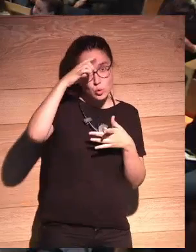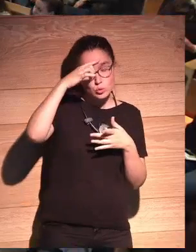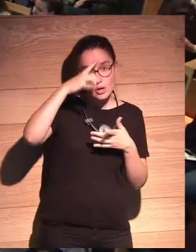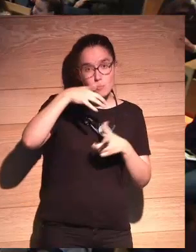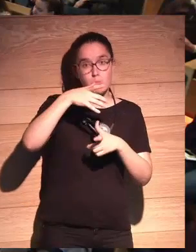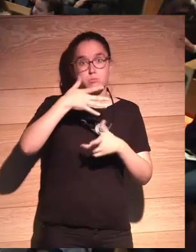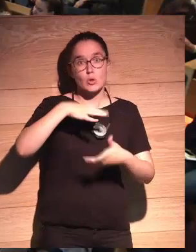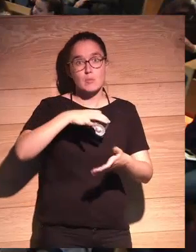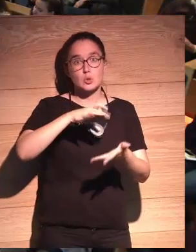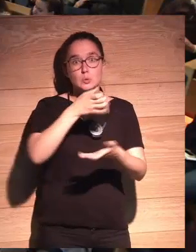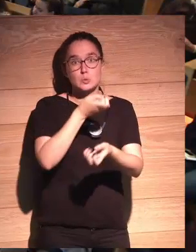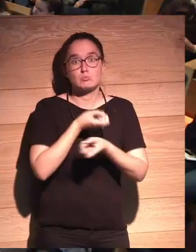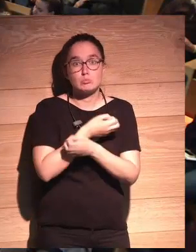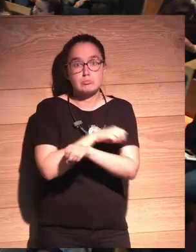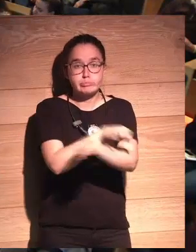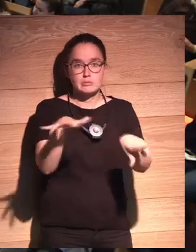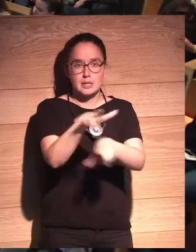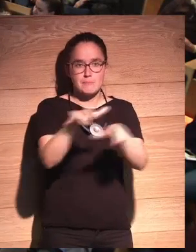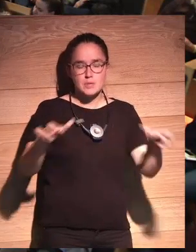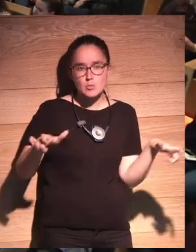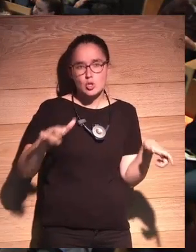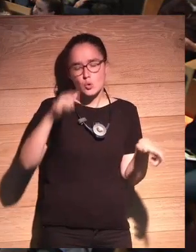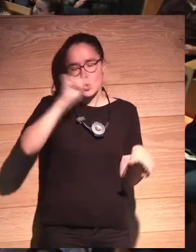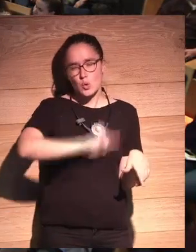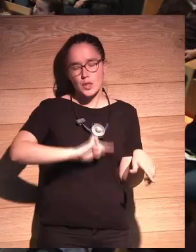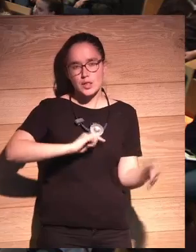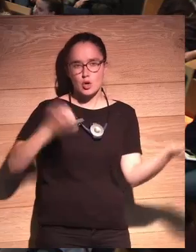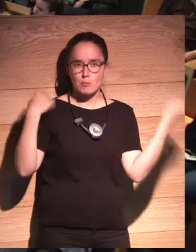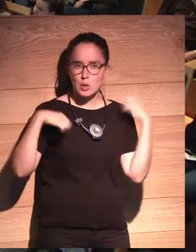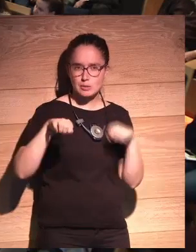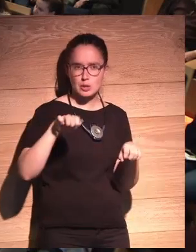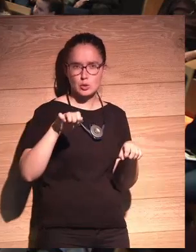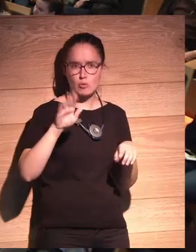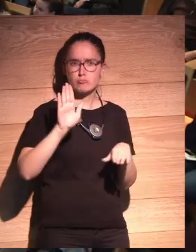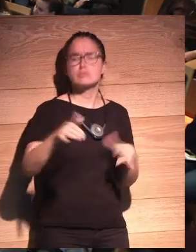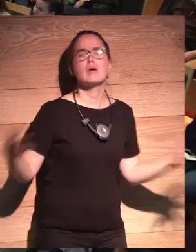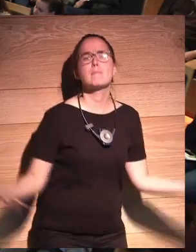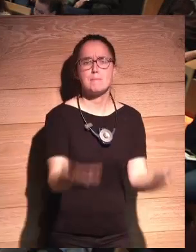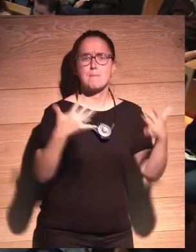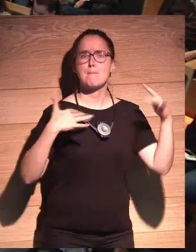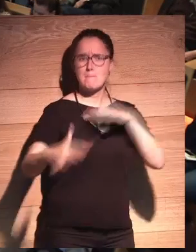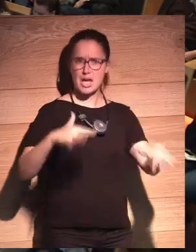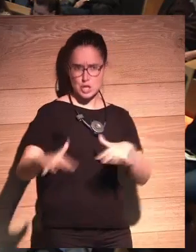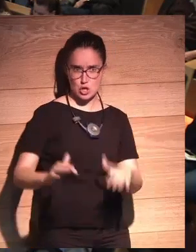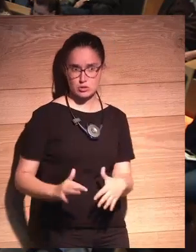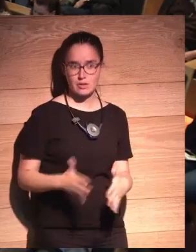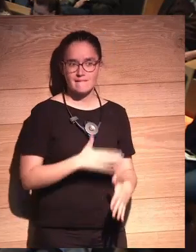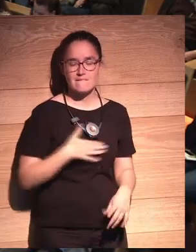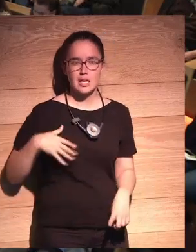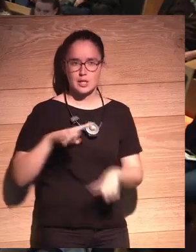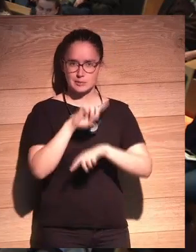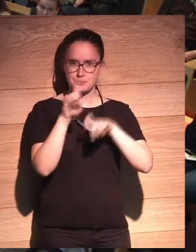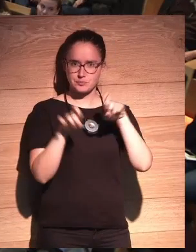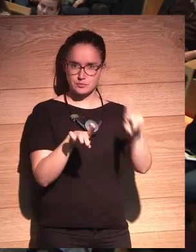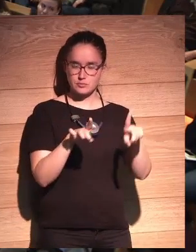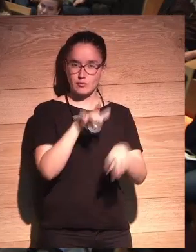instrument, it is the means through which people can modify their behaviors and mindset and